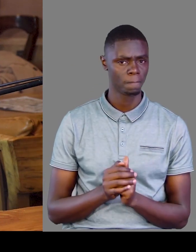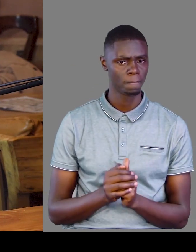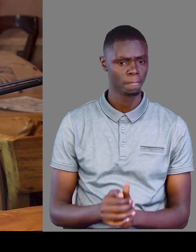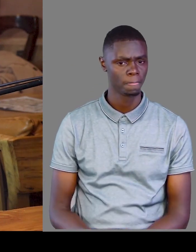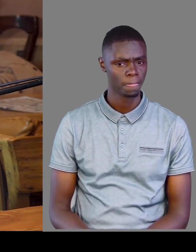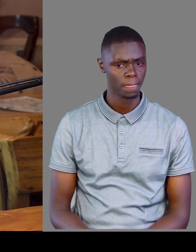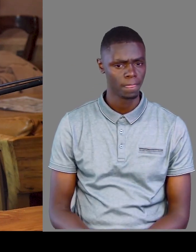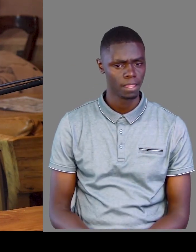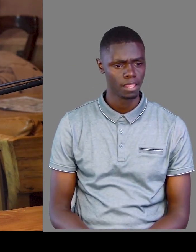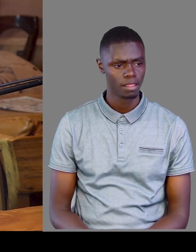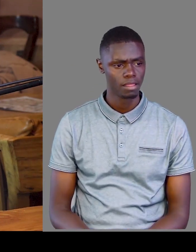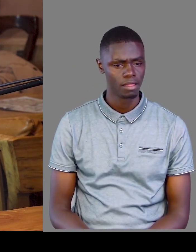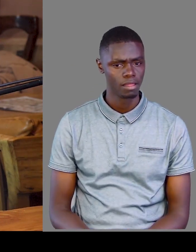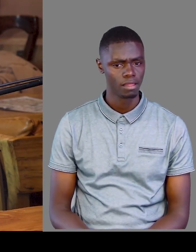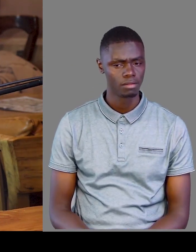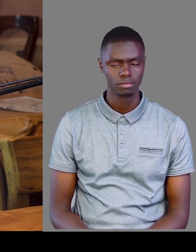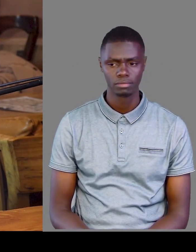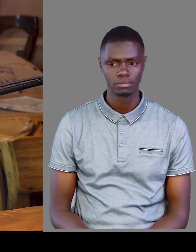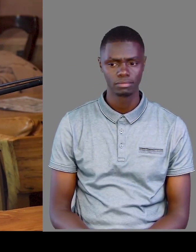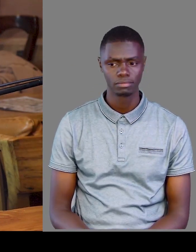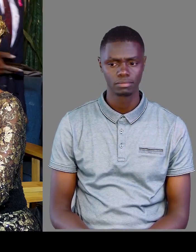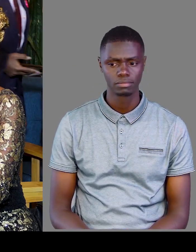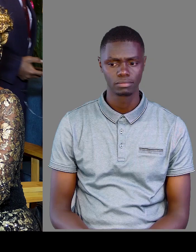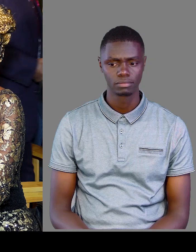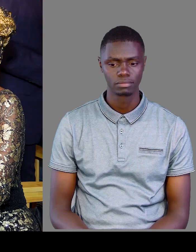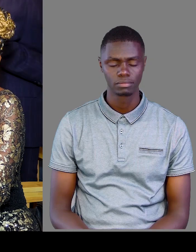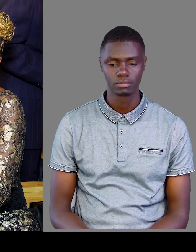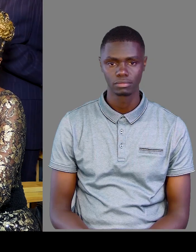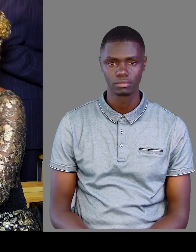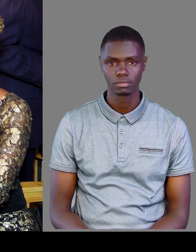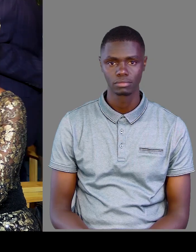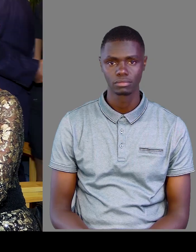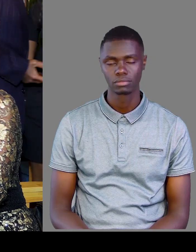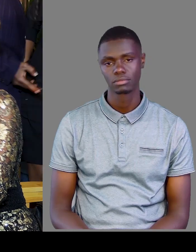na nitwaje si uko tuko na